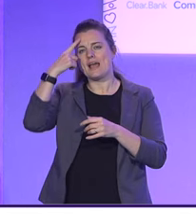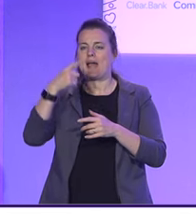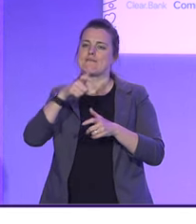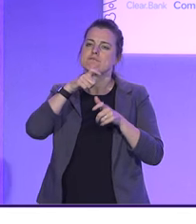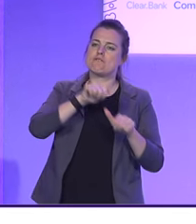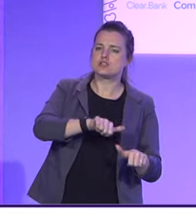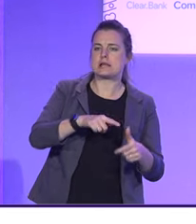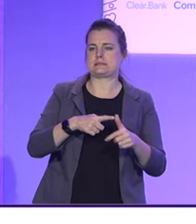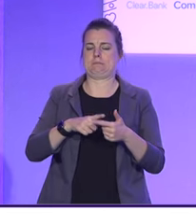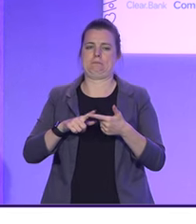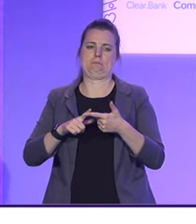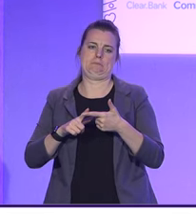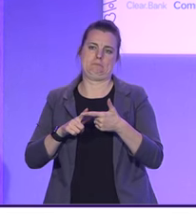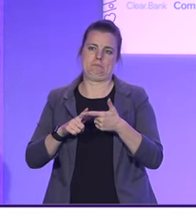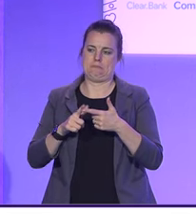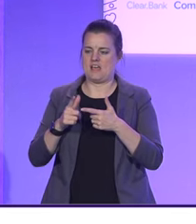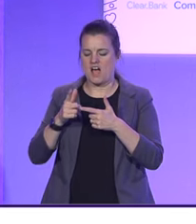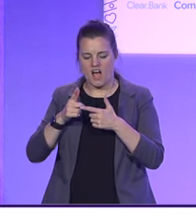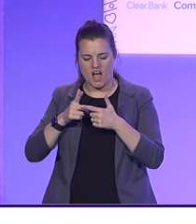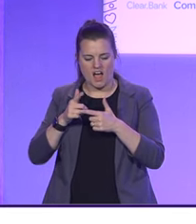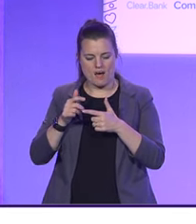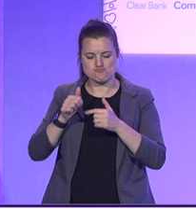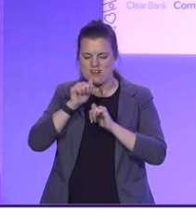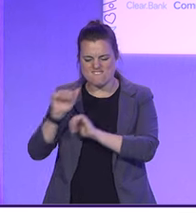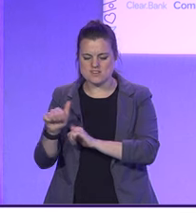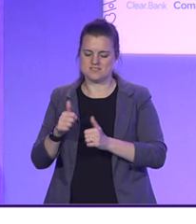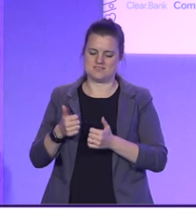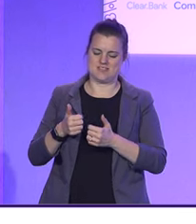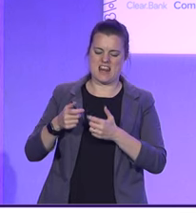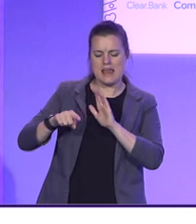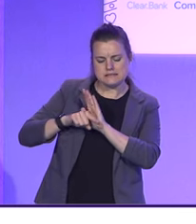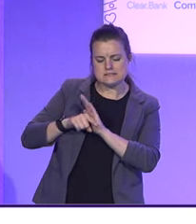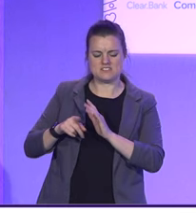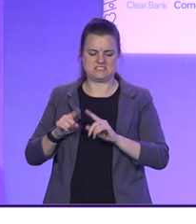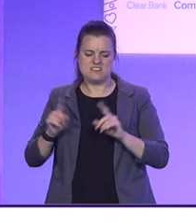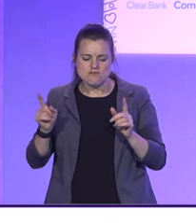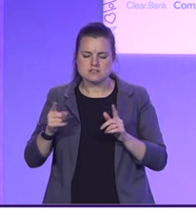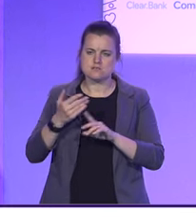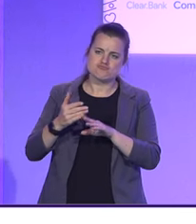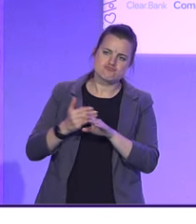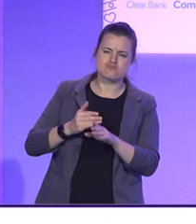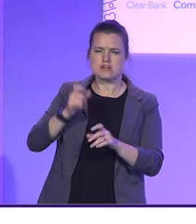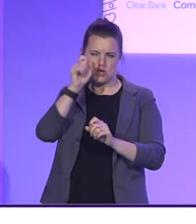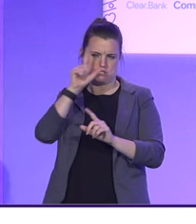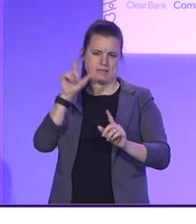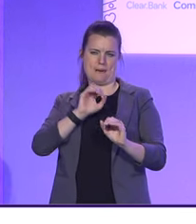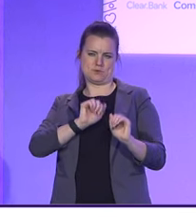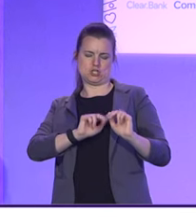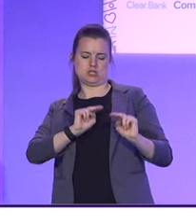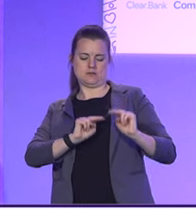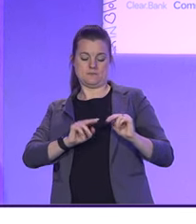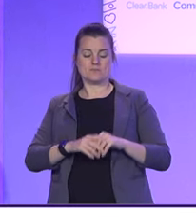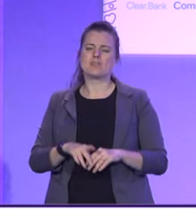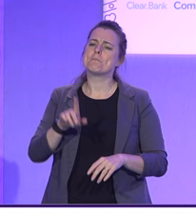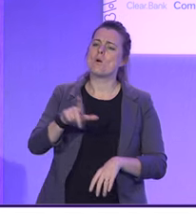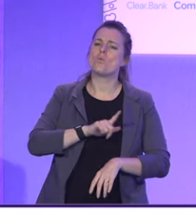negativity, inclination, assumption, and so on. So why does it matter? Because even I